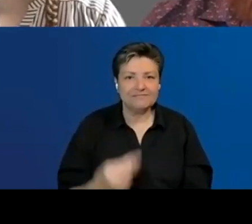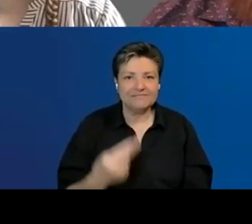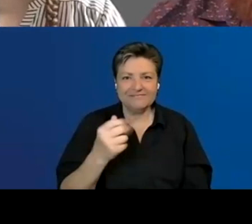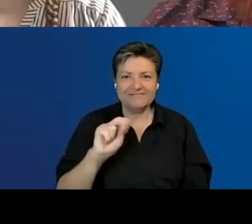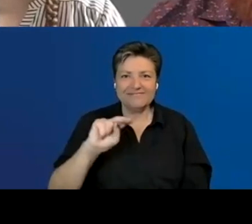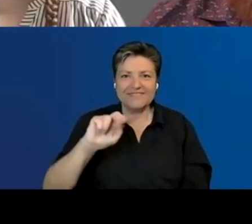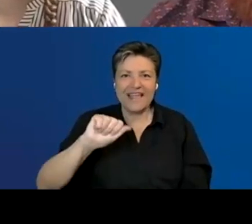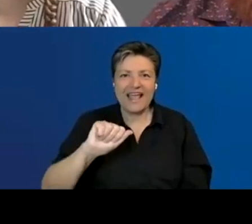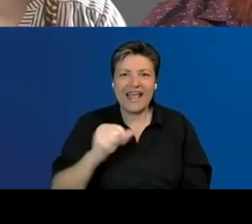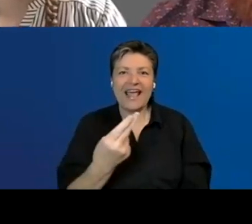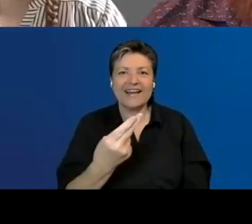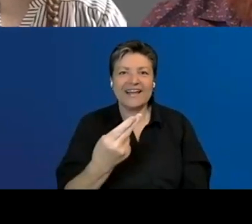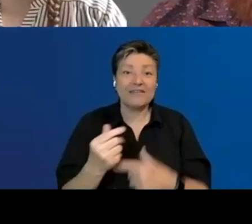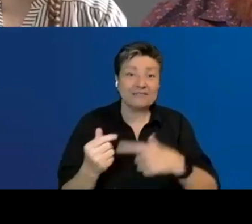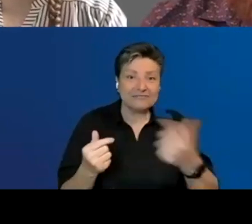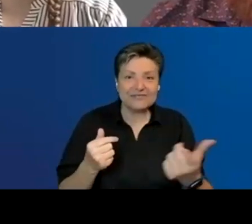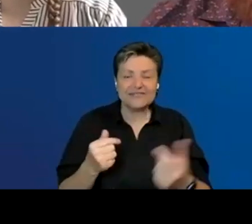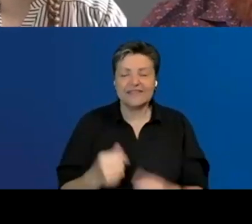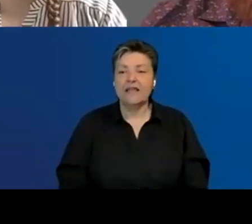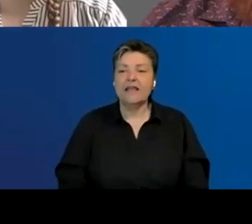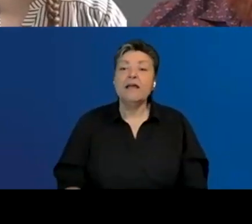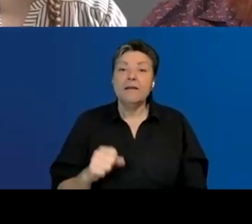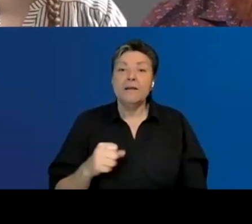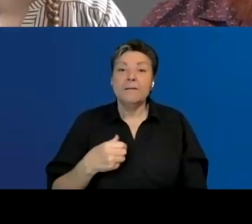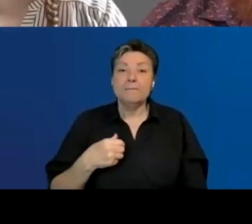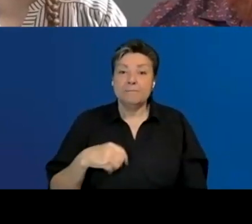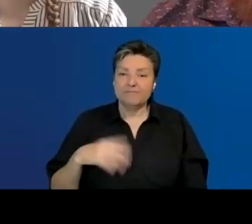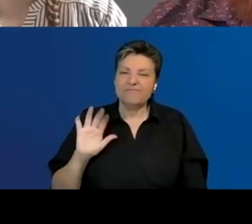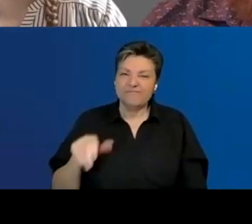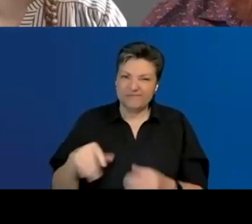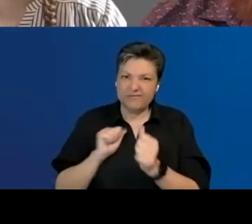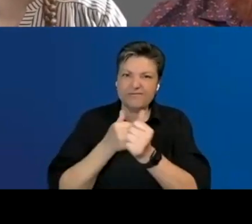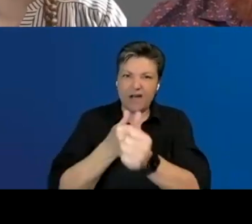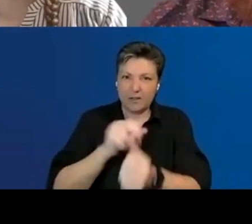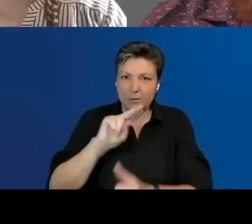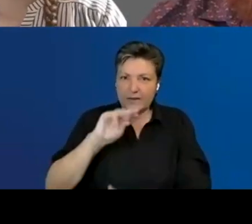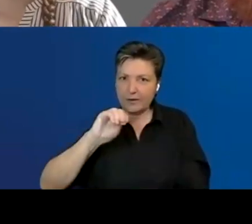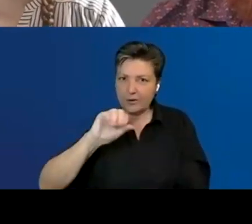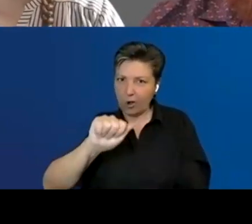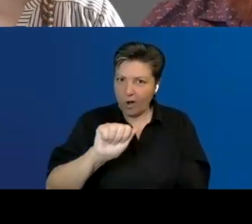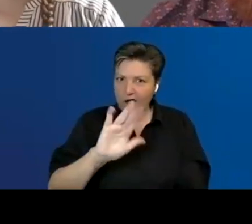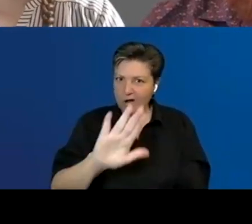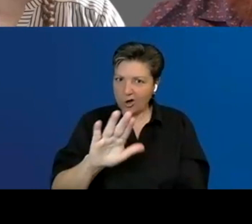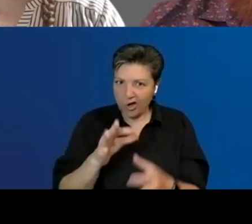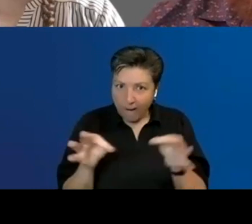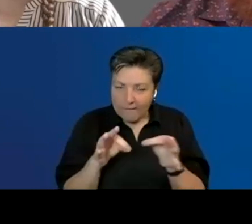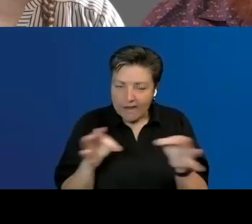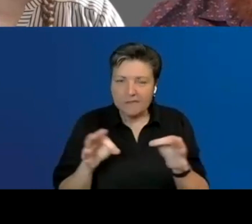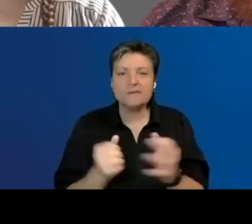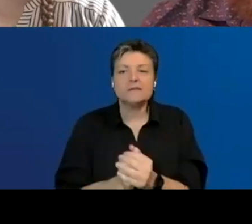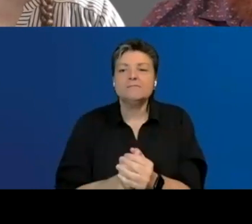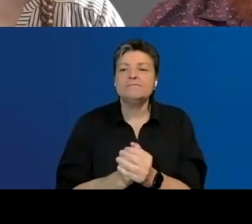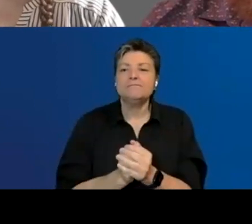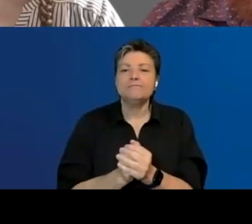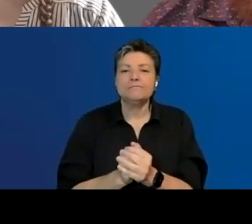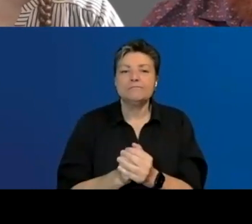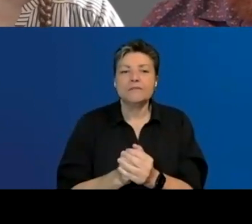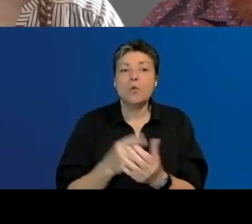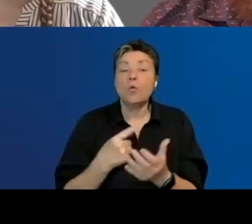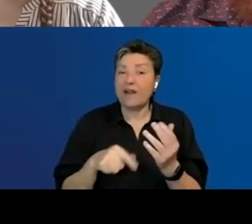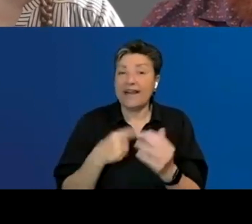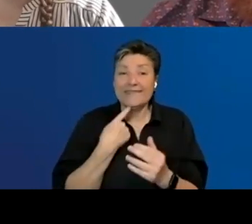You're up, Hannah. Yeah, so I, piggybacking off of what Noah said, and what I already